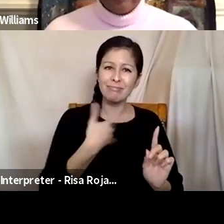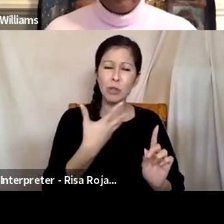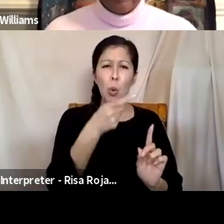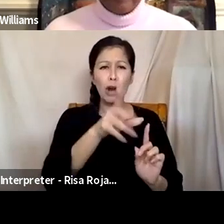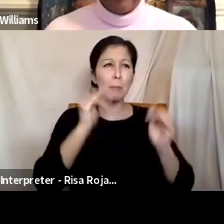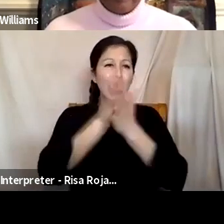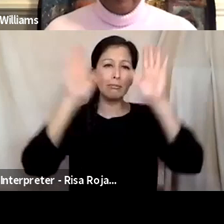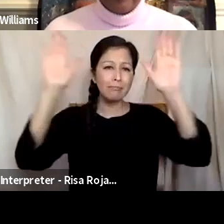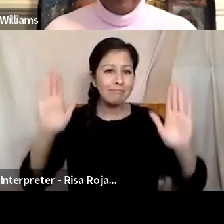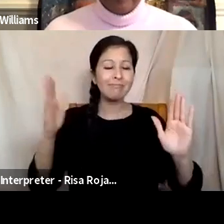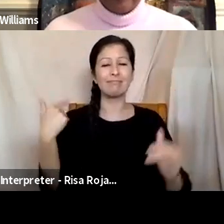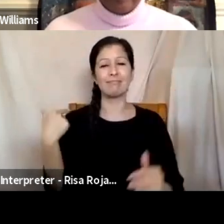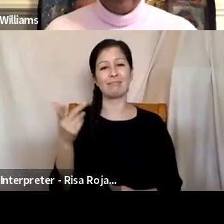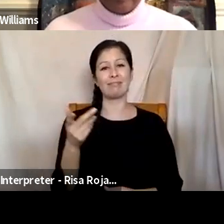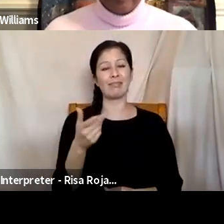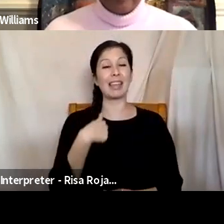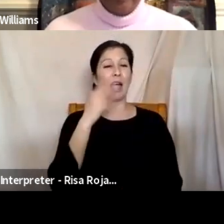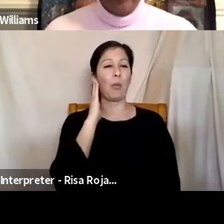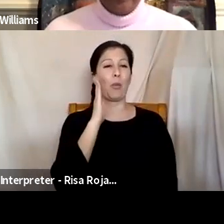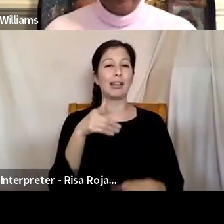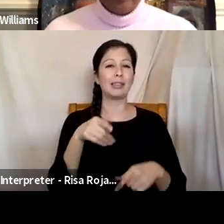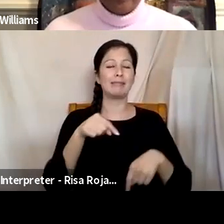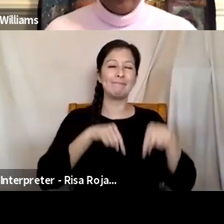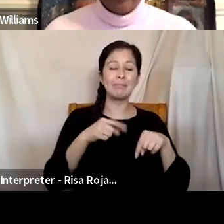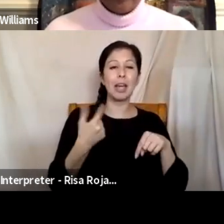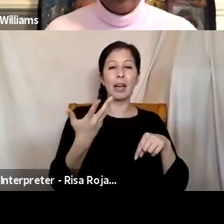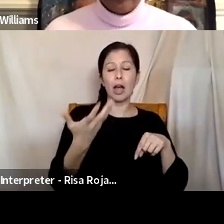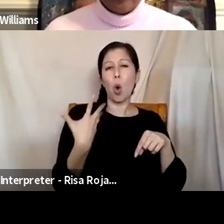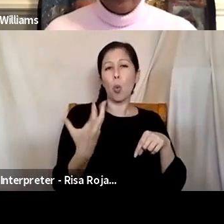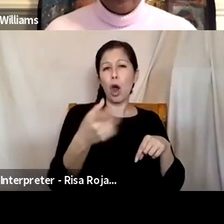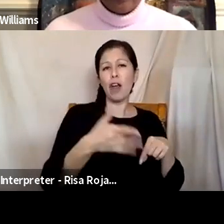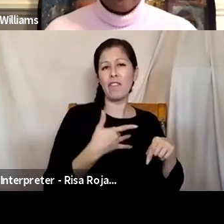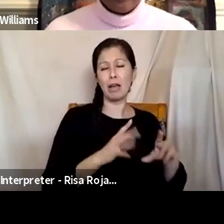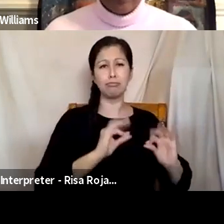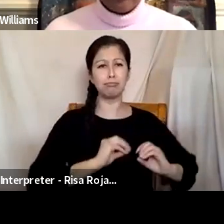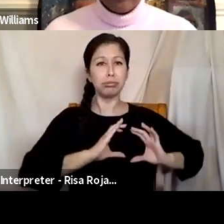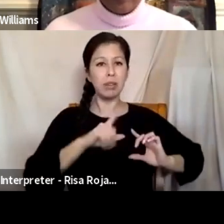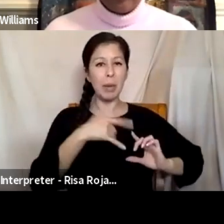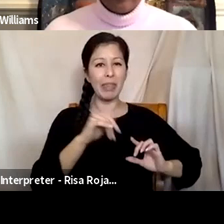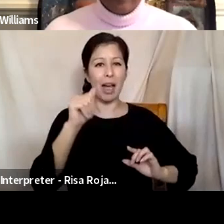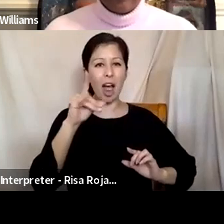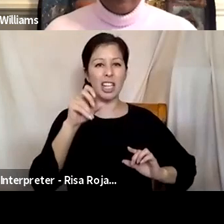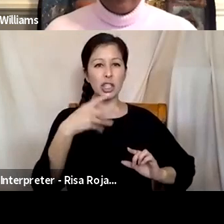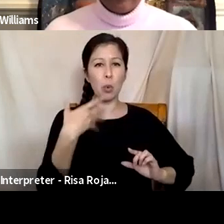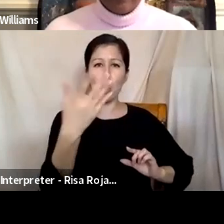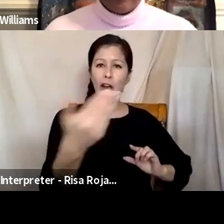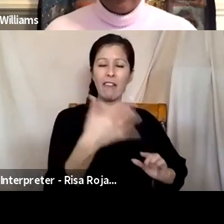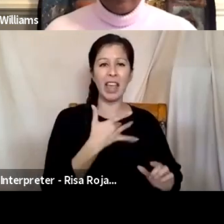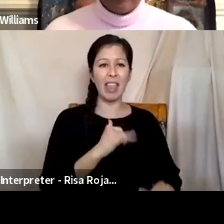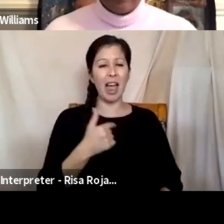want you to. I'm gonna backpedal. We want you to feel great about the audition. We want you to, when you come in, you felt like